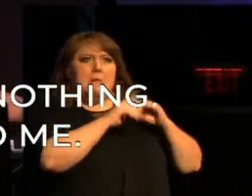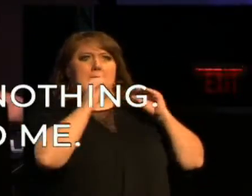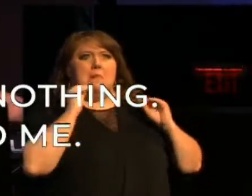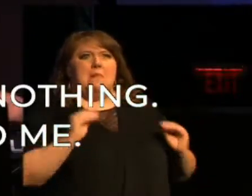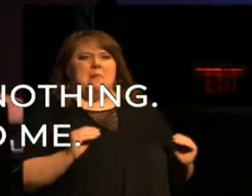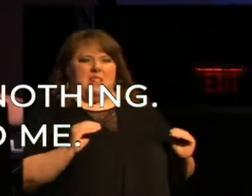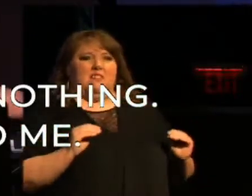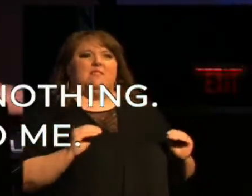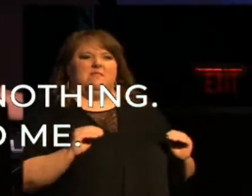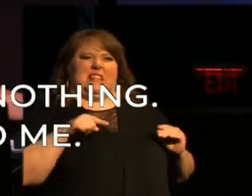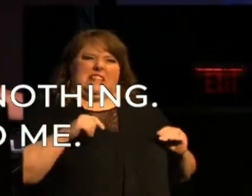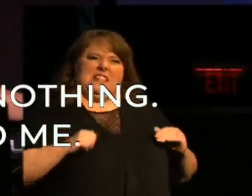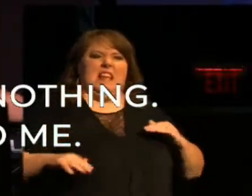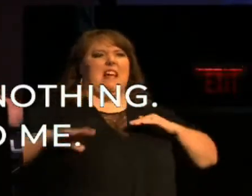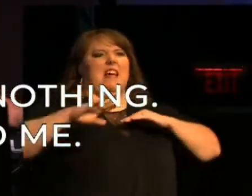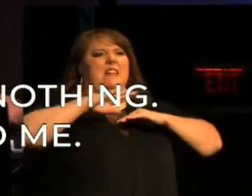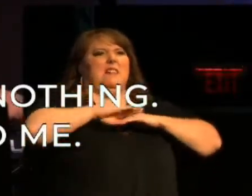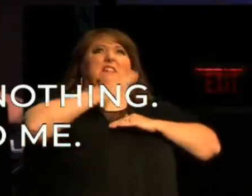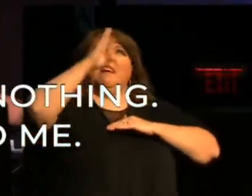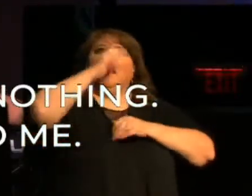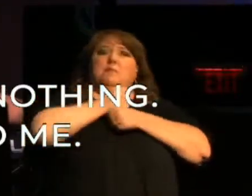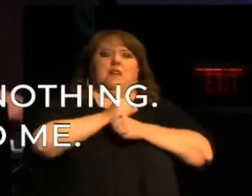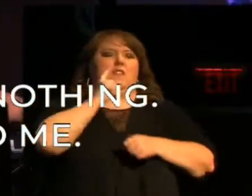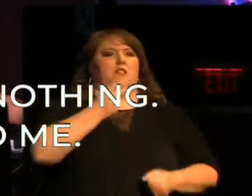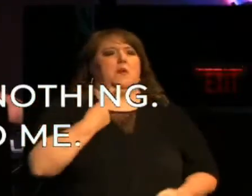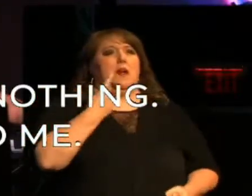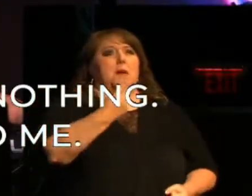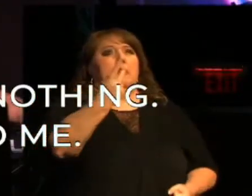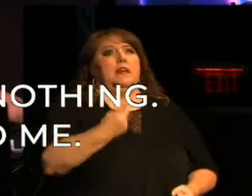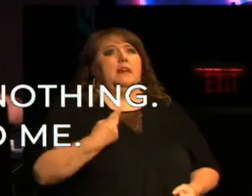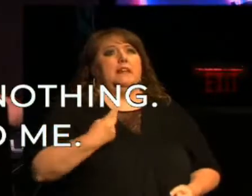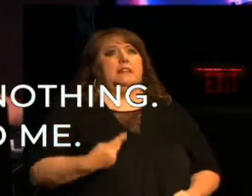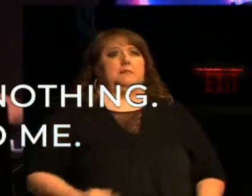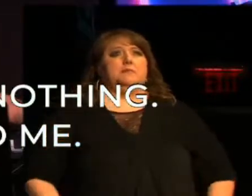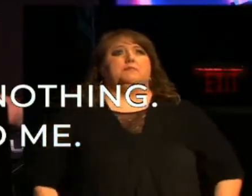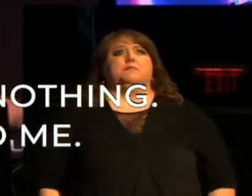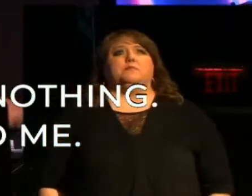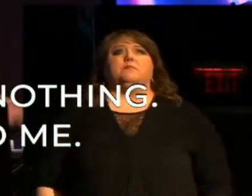nothing. This side was made for you and me.